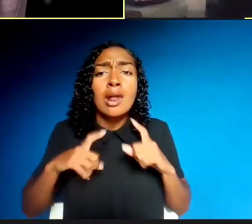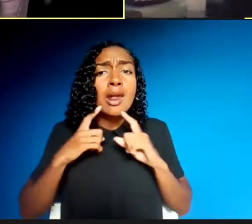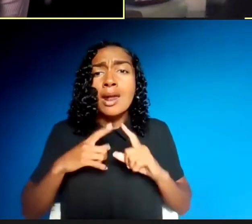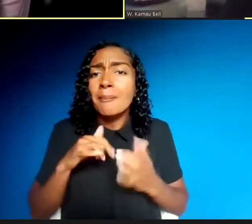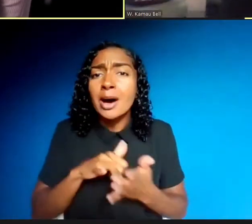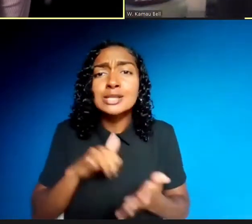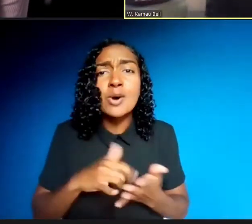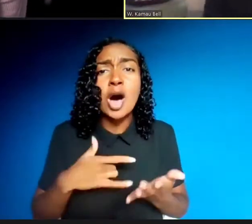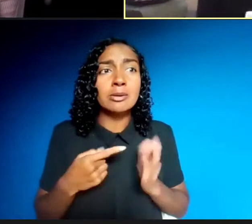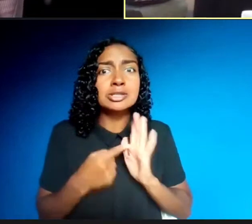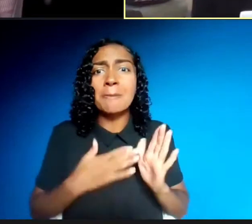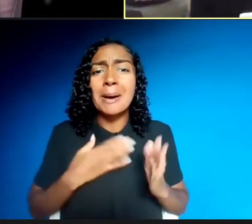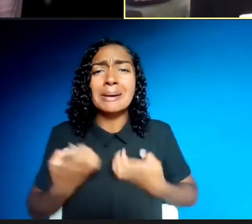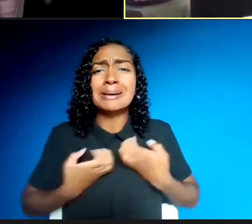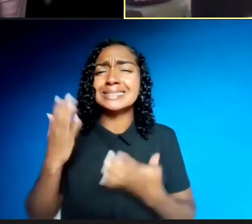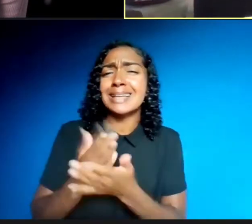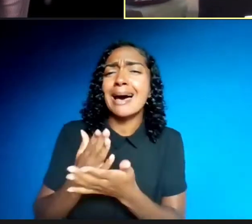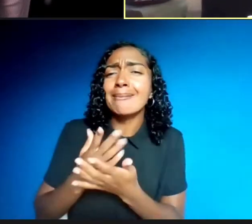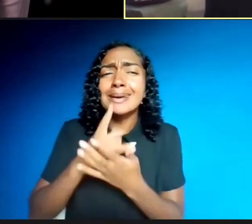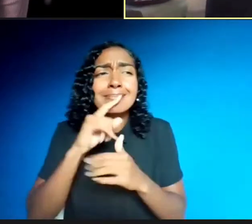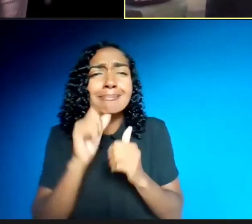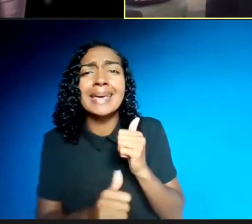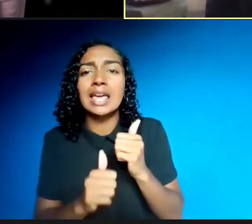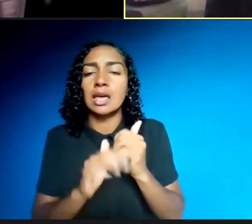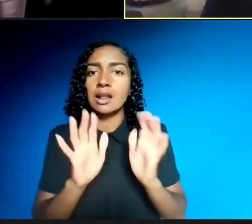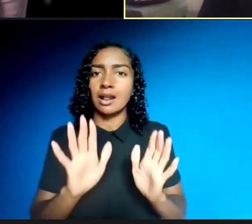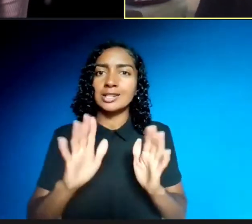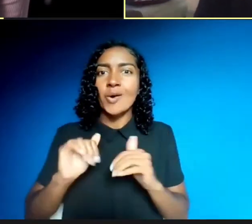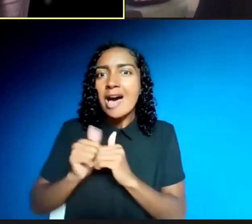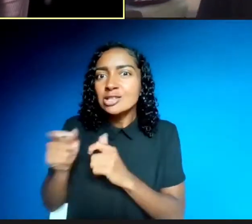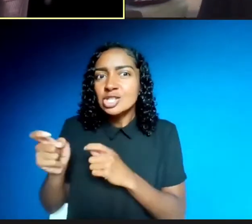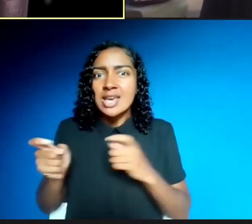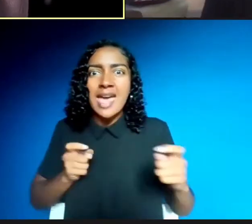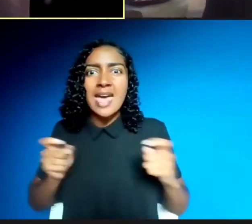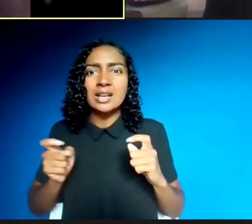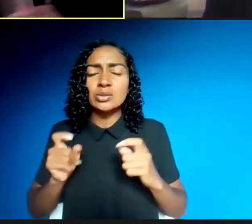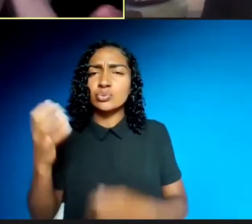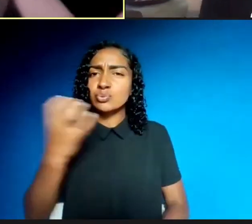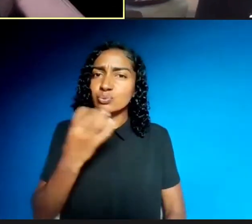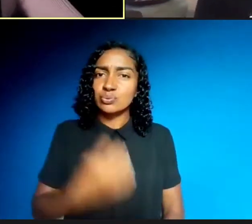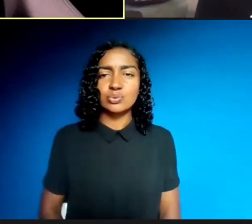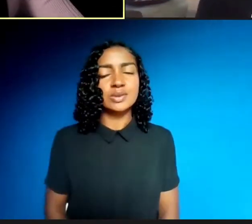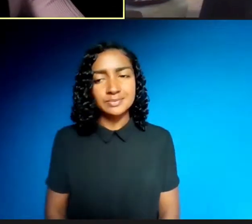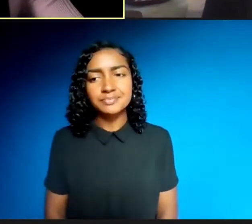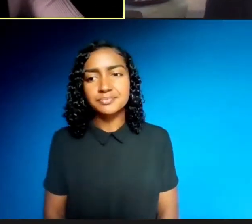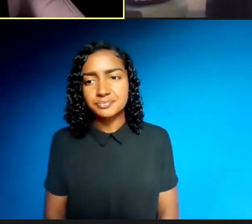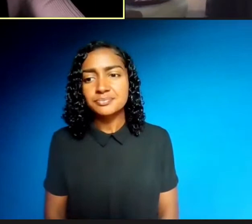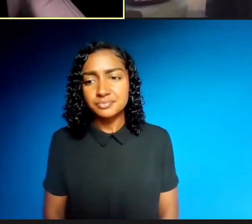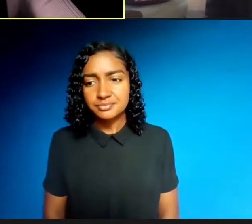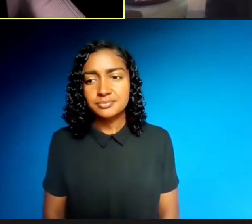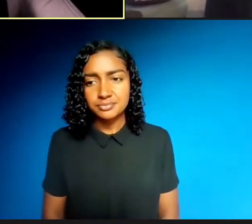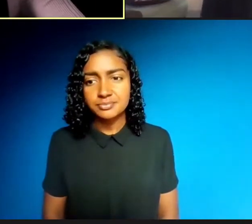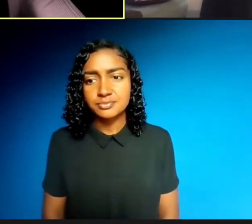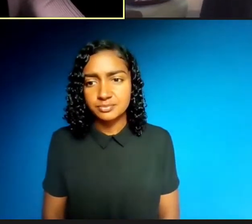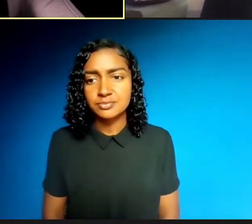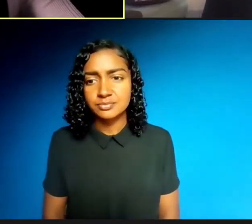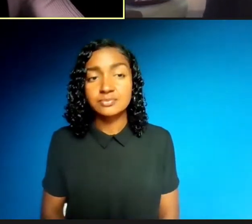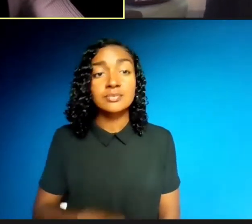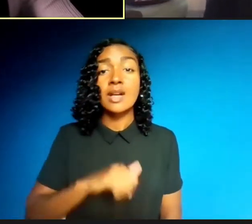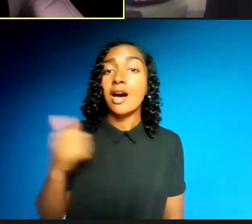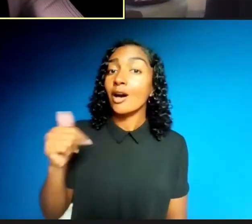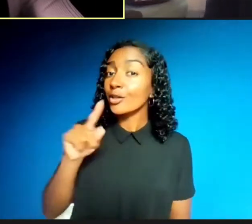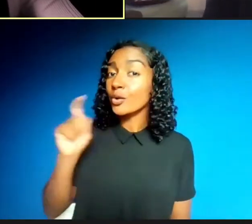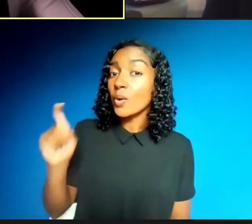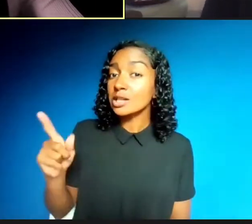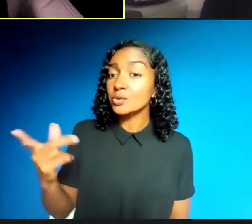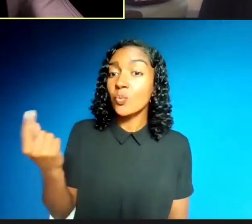stop being so mean. Stop being so mean. So yes. Yeah. And another one that we have is, how do